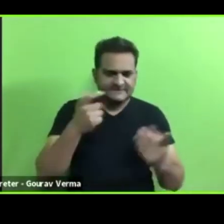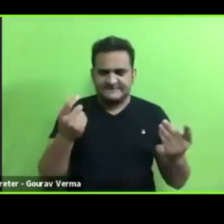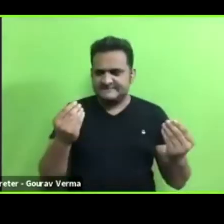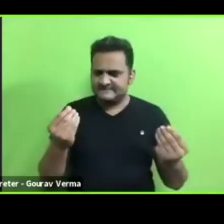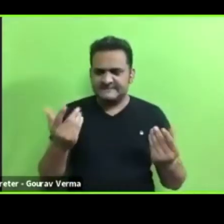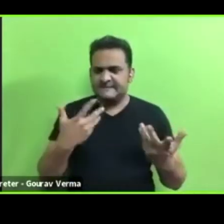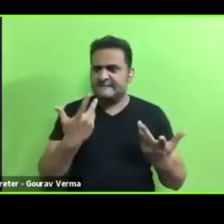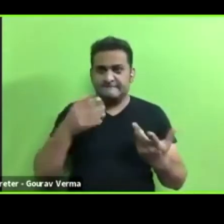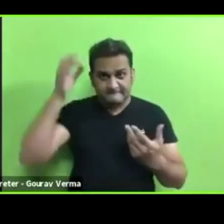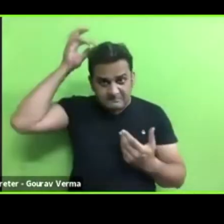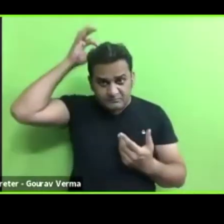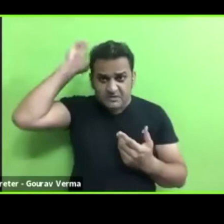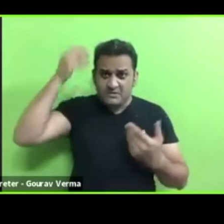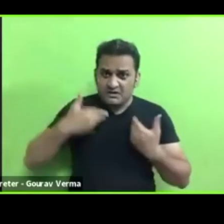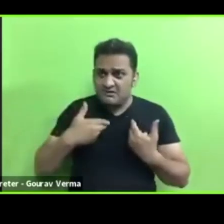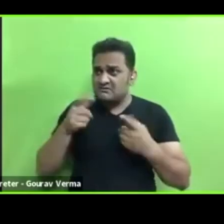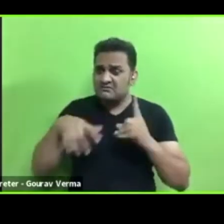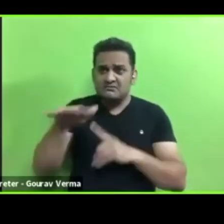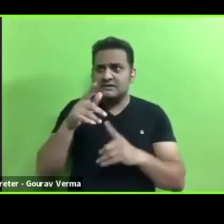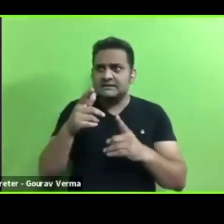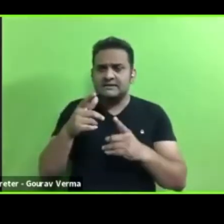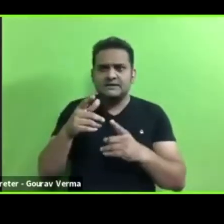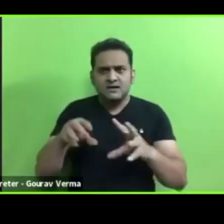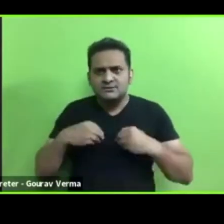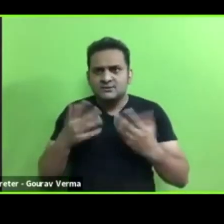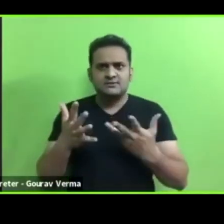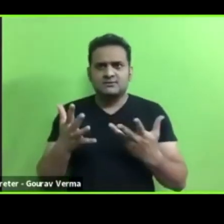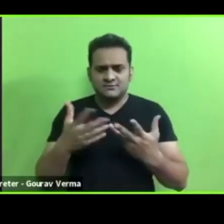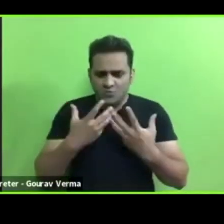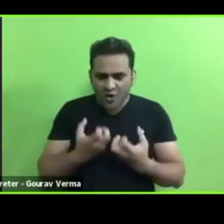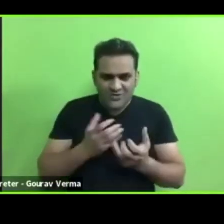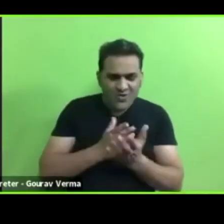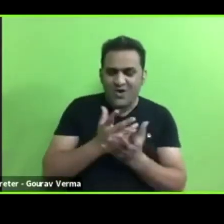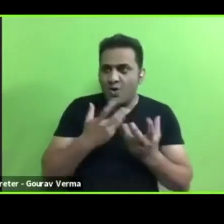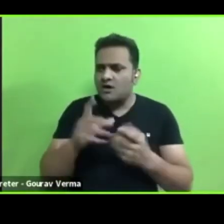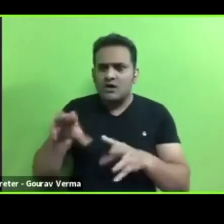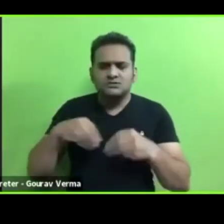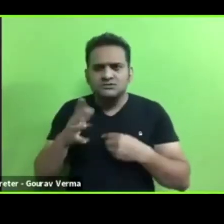because the Brahmins are not allowing him to live the life the way he wants.